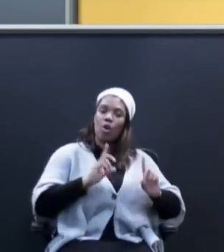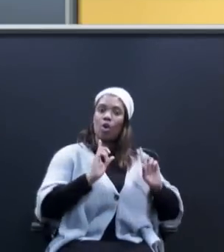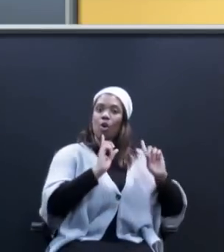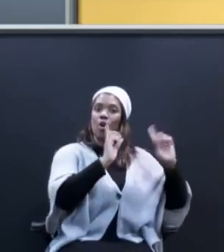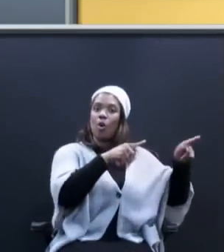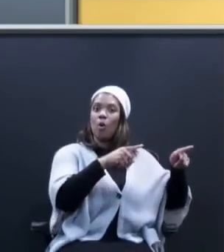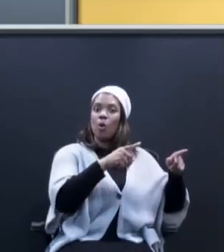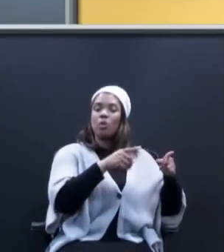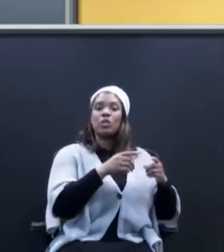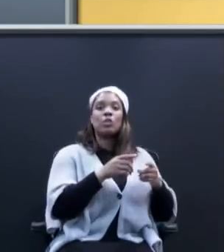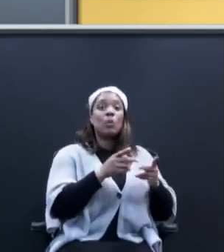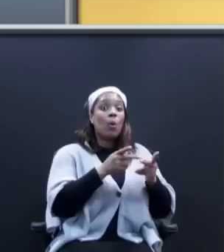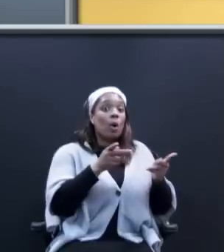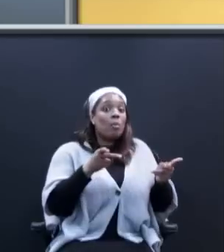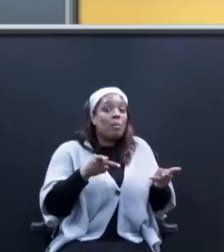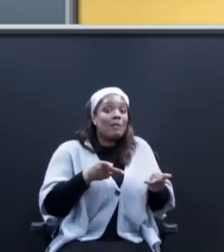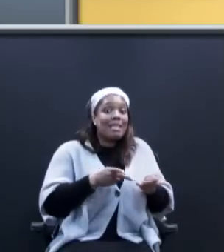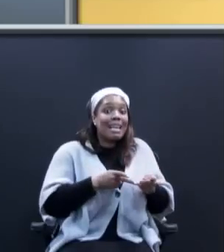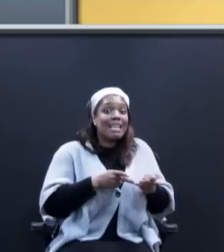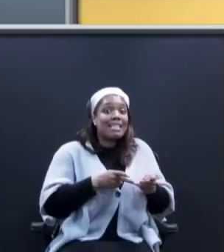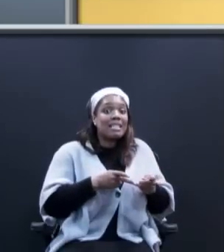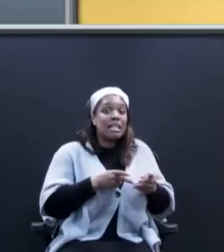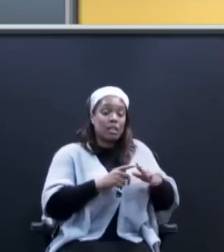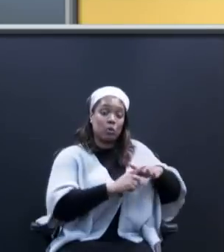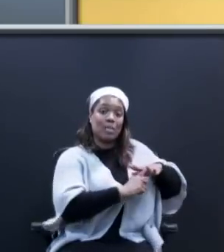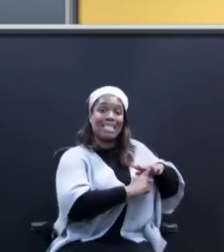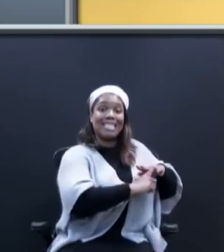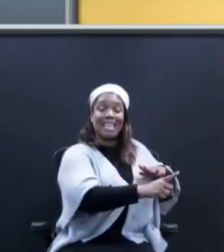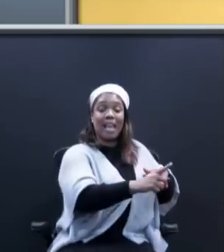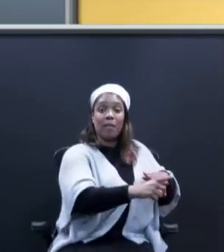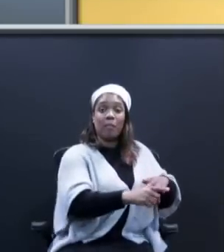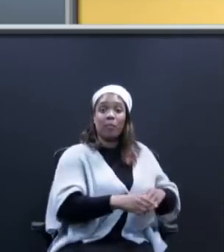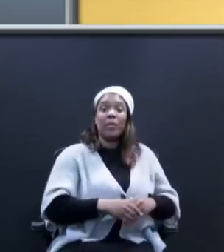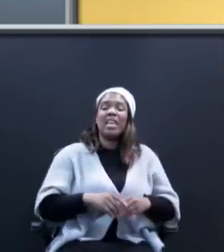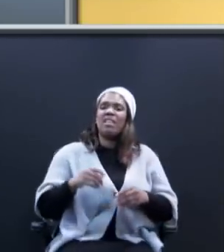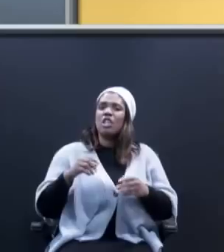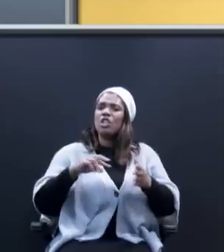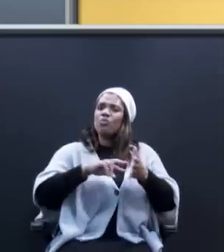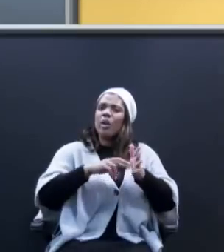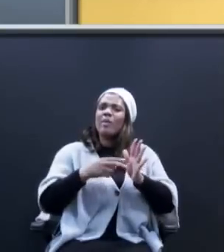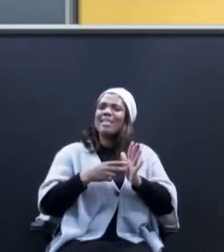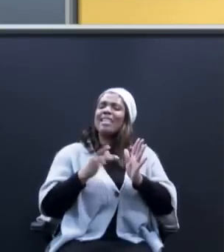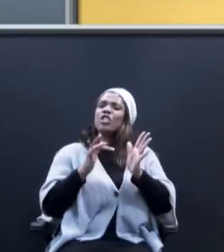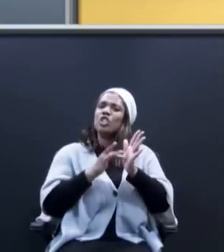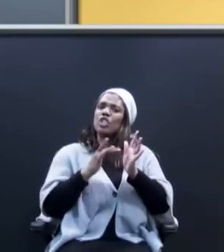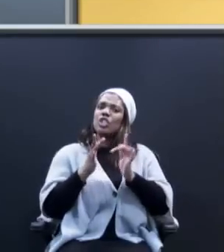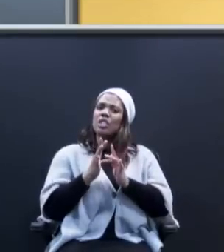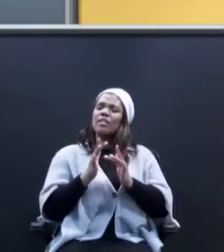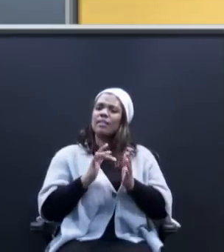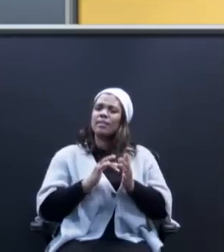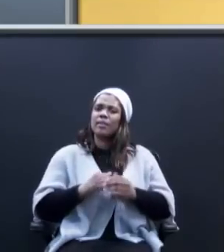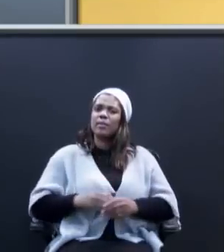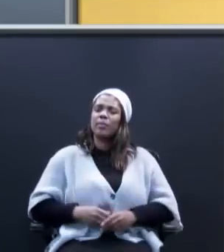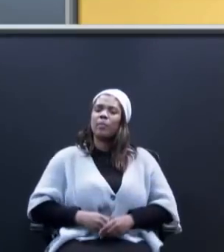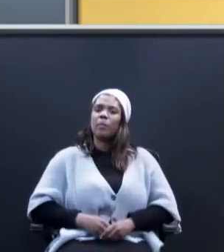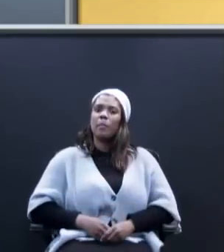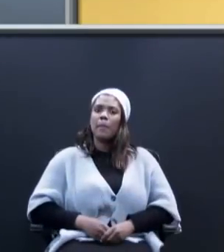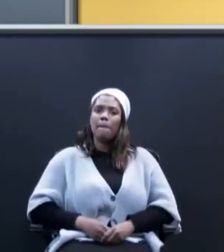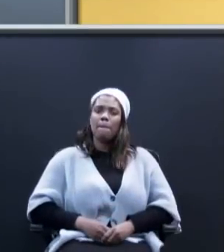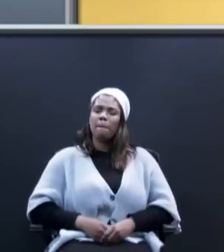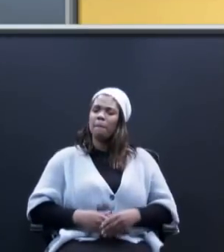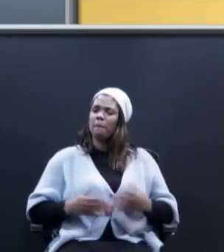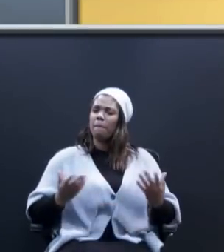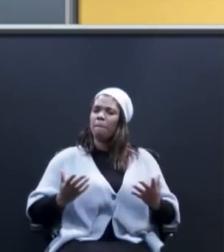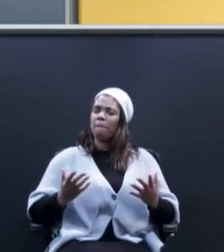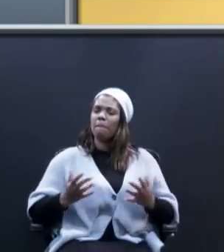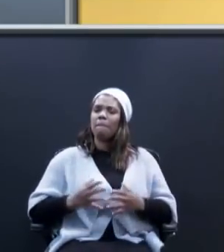going to be offered for the sin of the people. But the scapegoat, he ain't going to kill him.